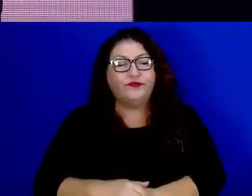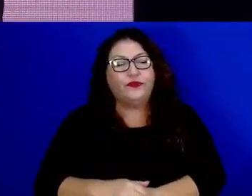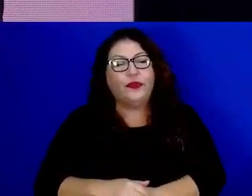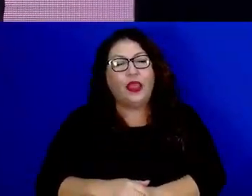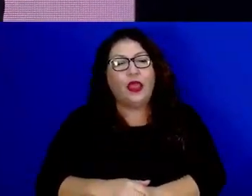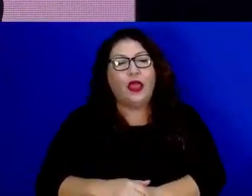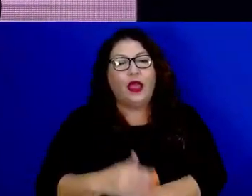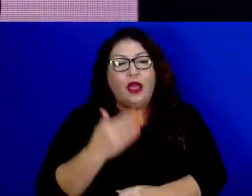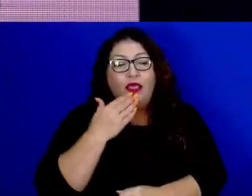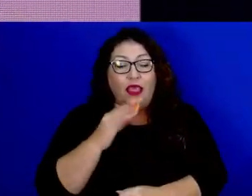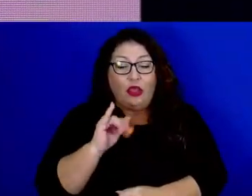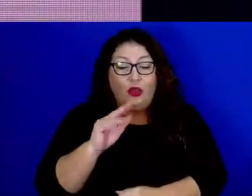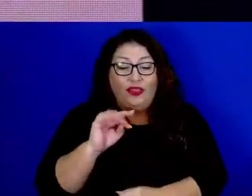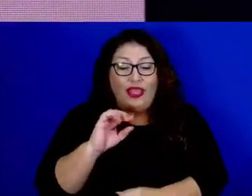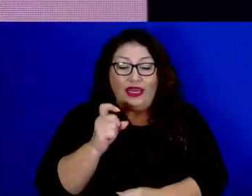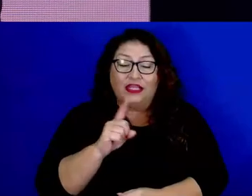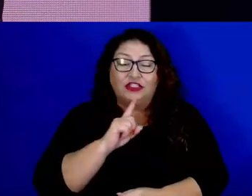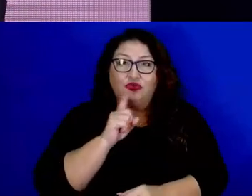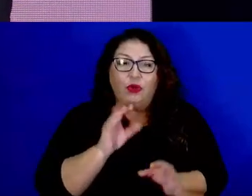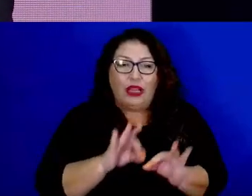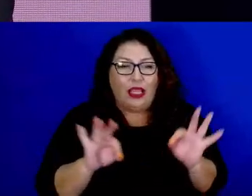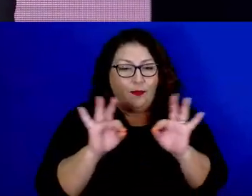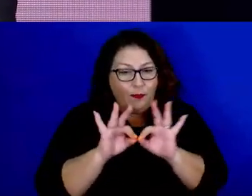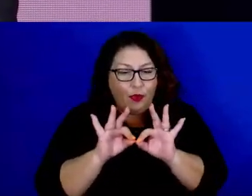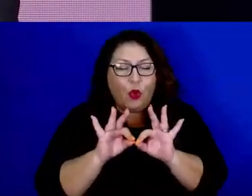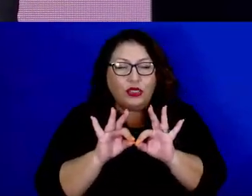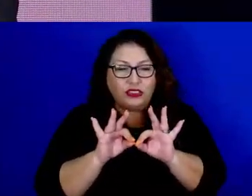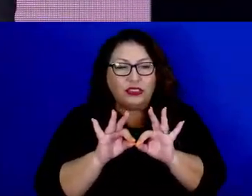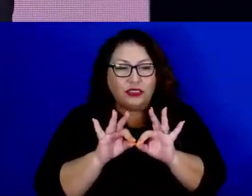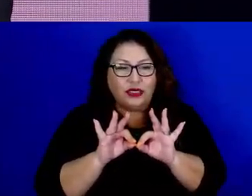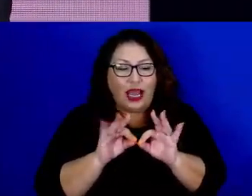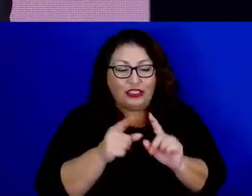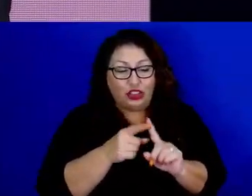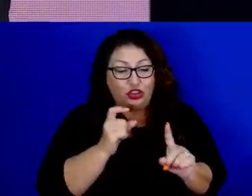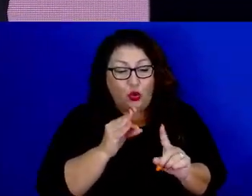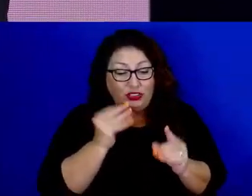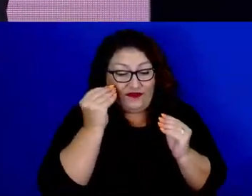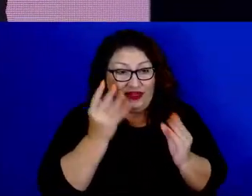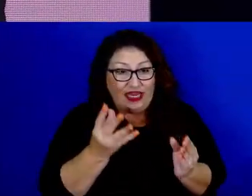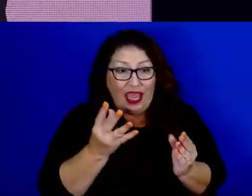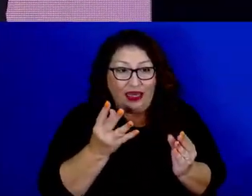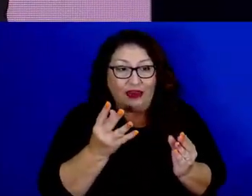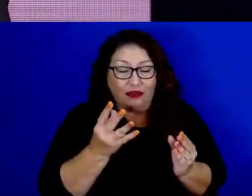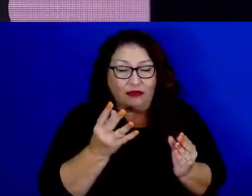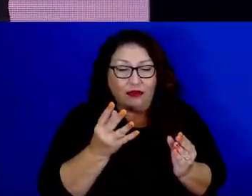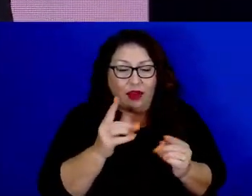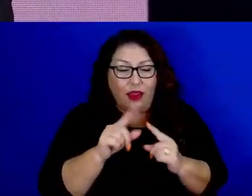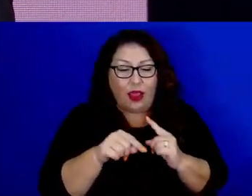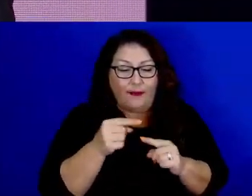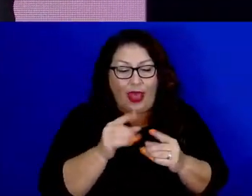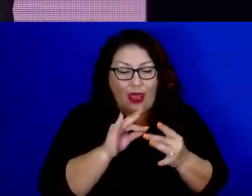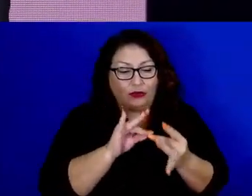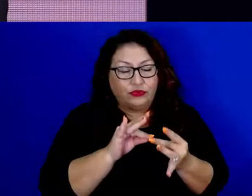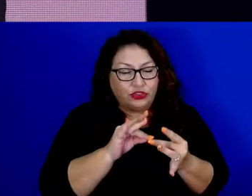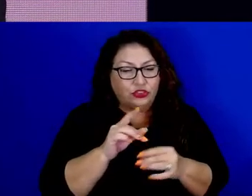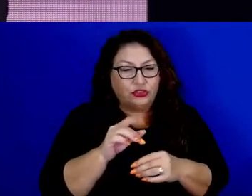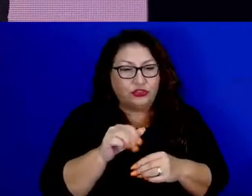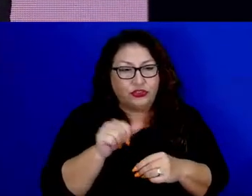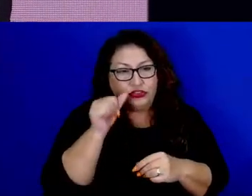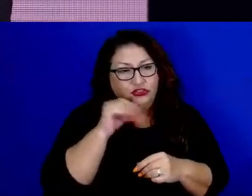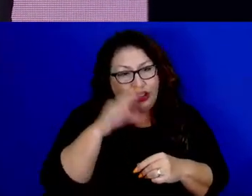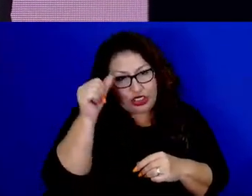so important as a source of data surrounding gender inequalities and gender equality.